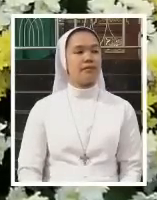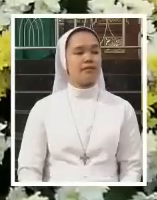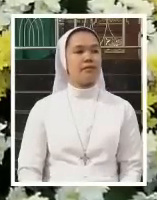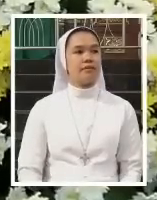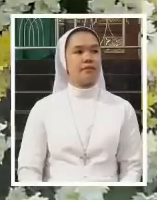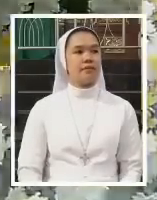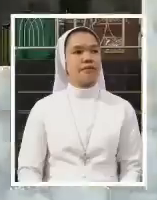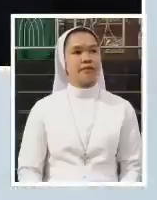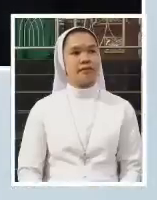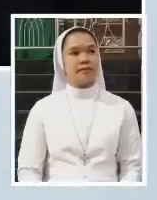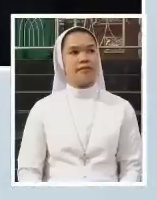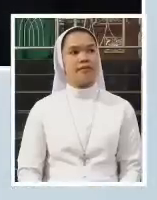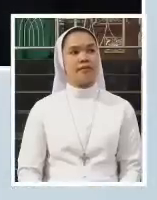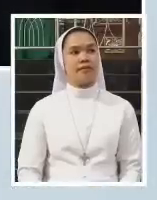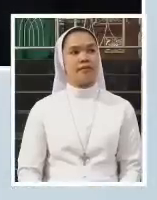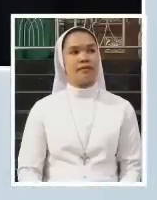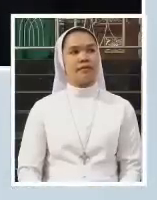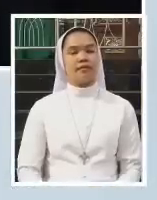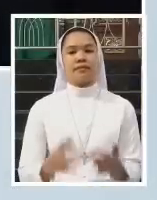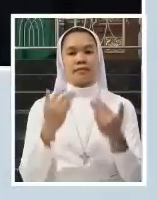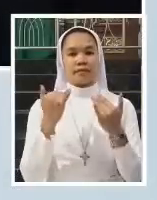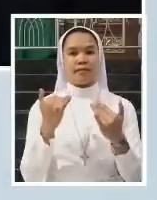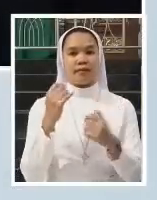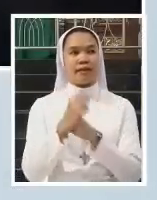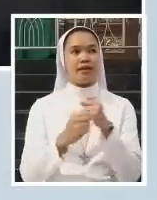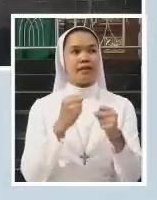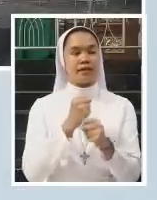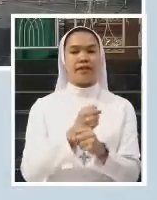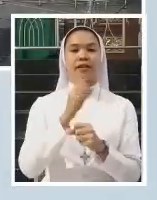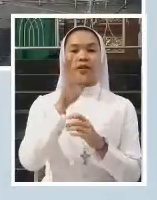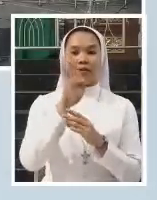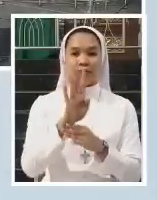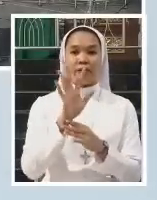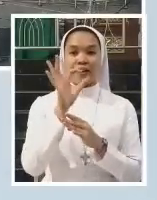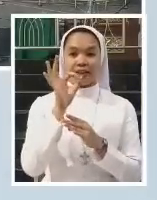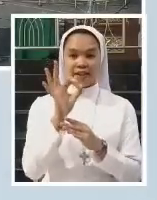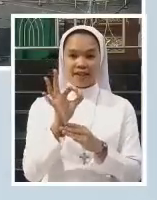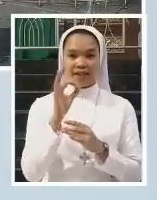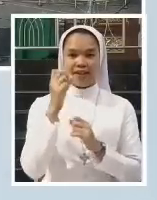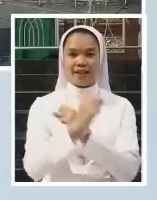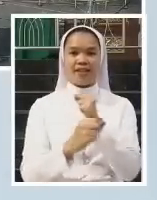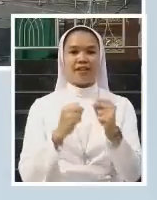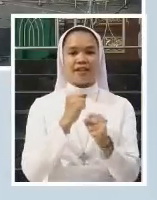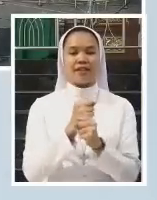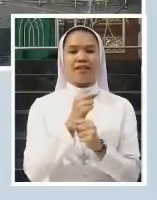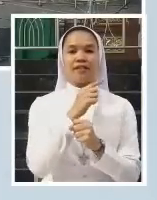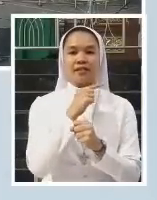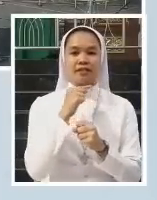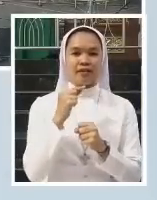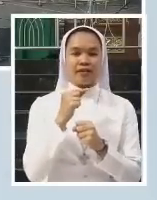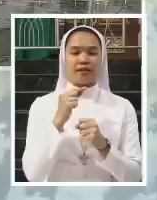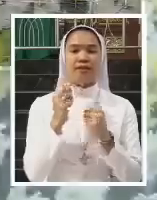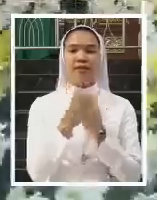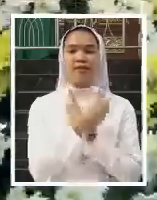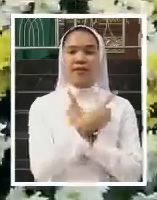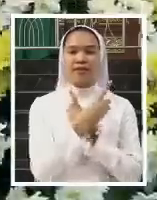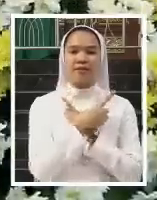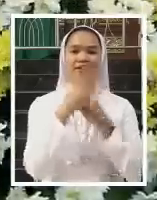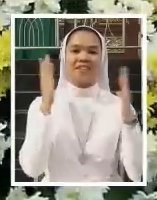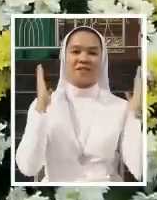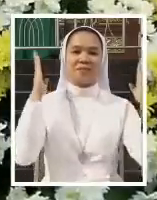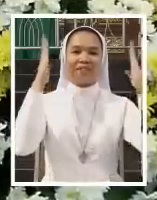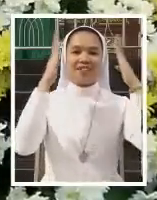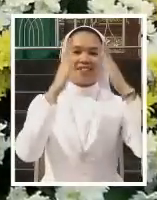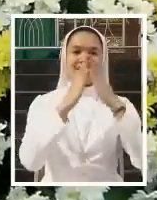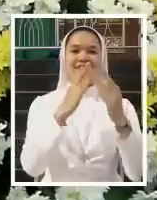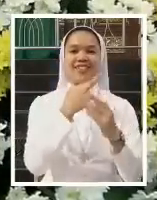Ngunya na taon mampalan, 49 years in the priesthood, ang satuyang namumutan na Archbishop